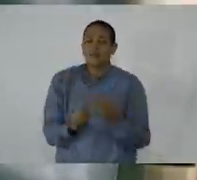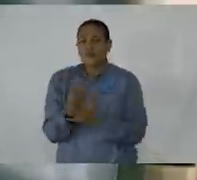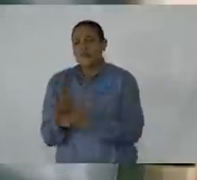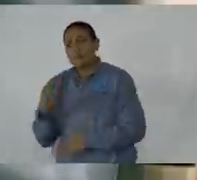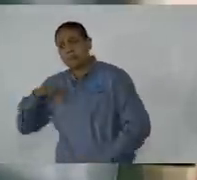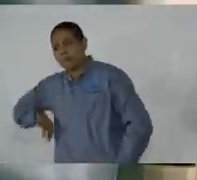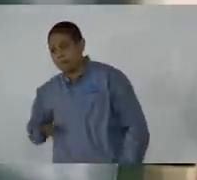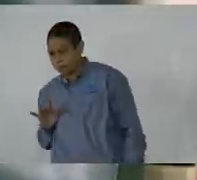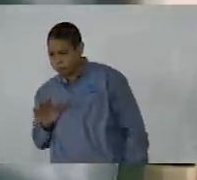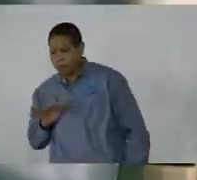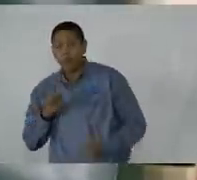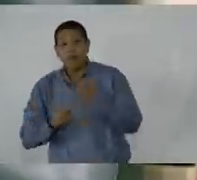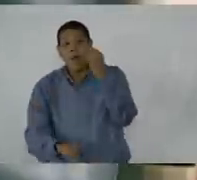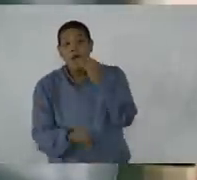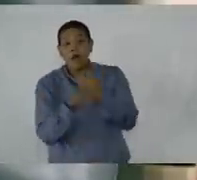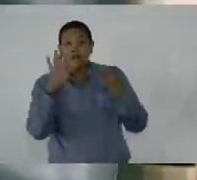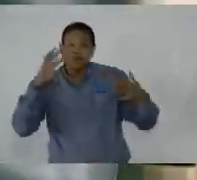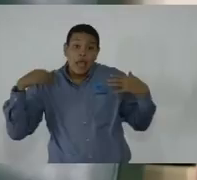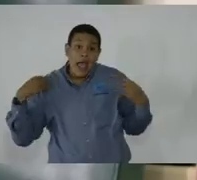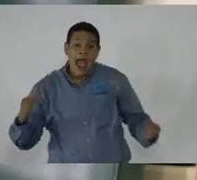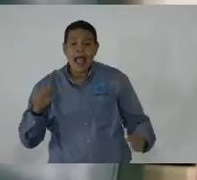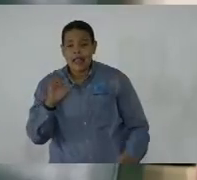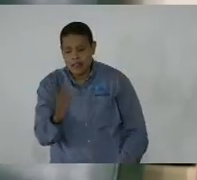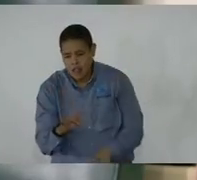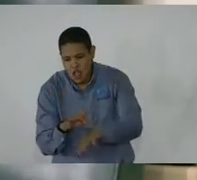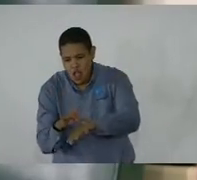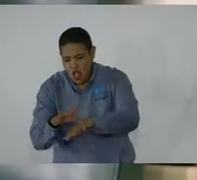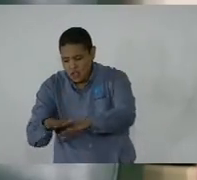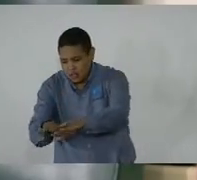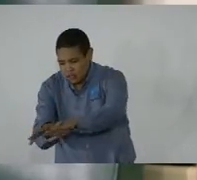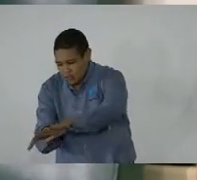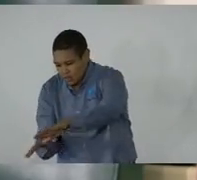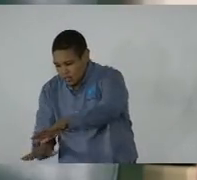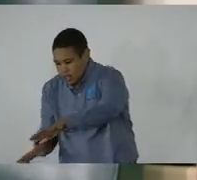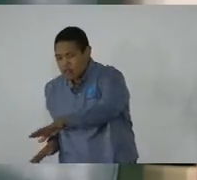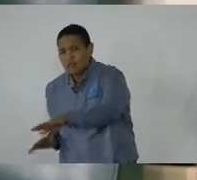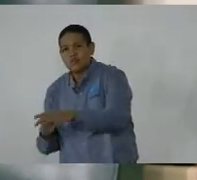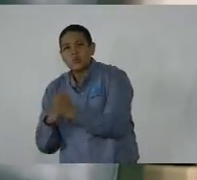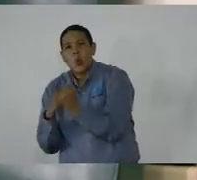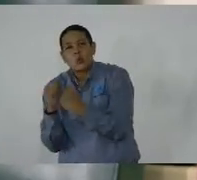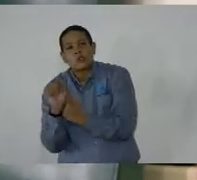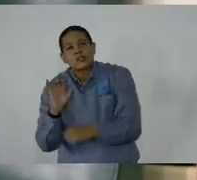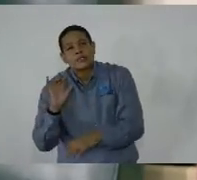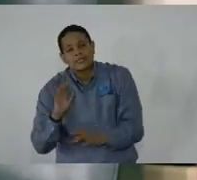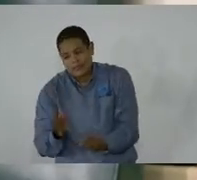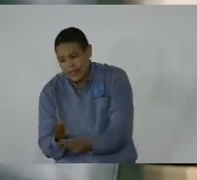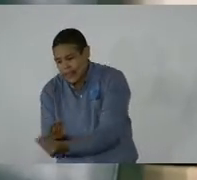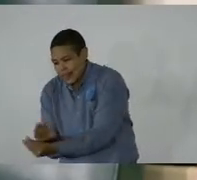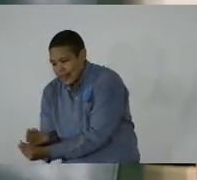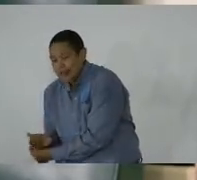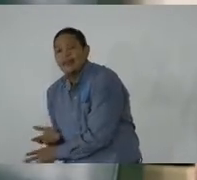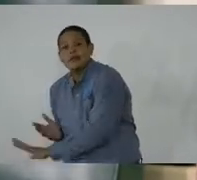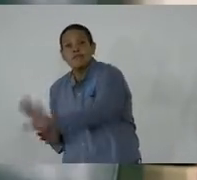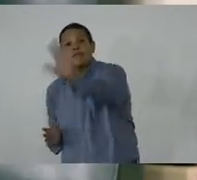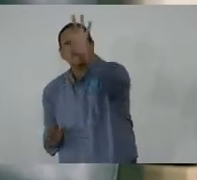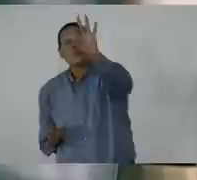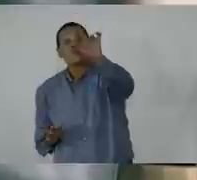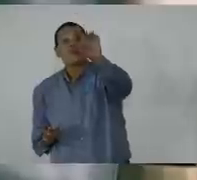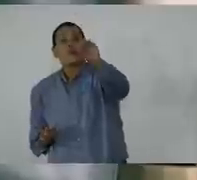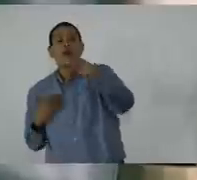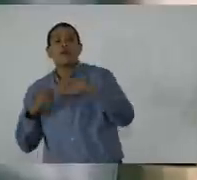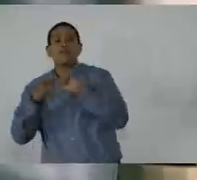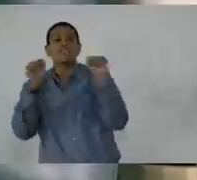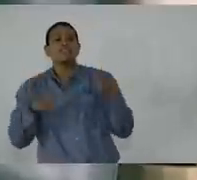and also healthier soil structure. Madam Speaker, the FAO has assisted with the